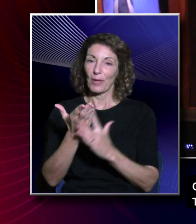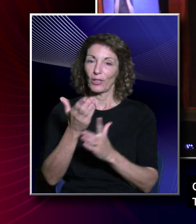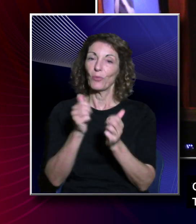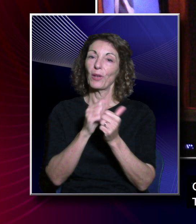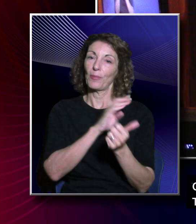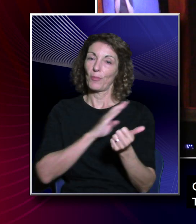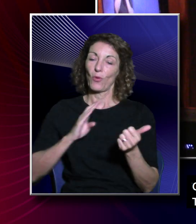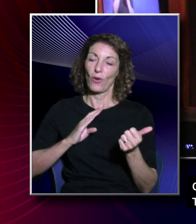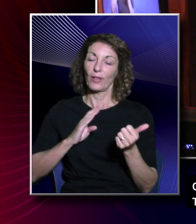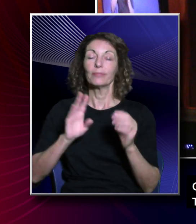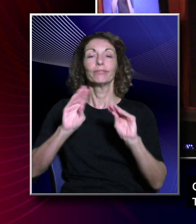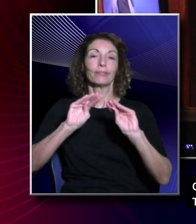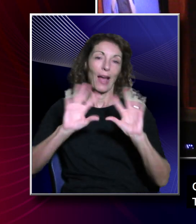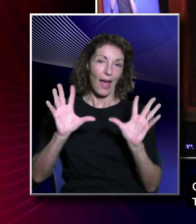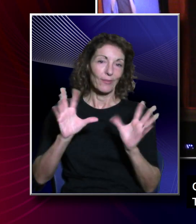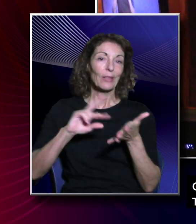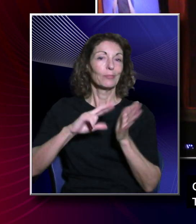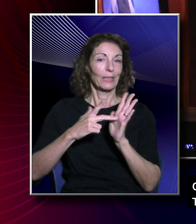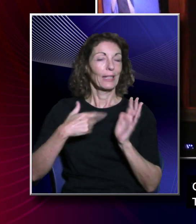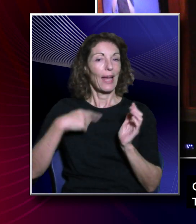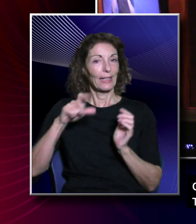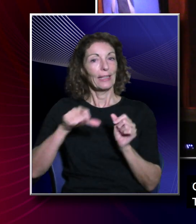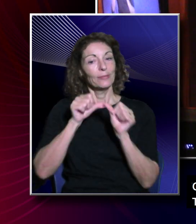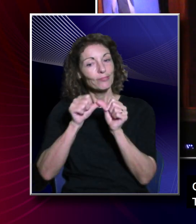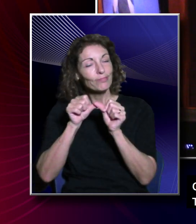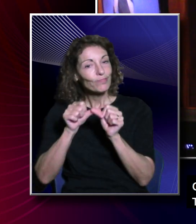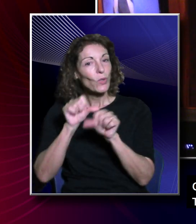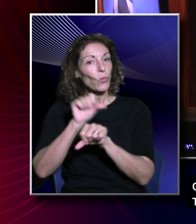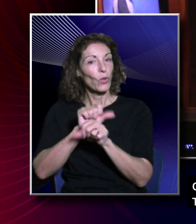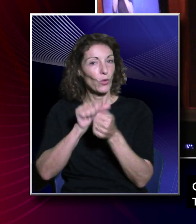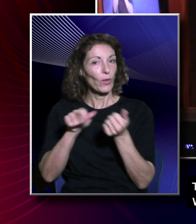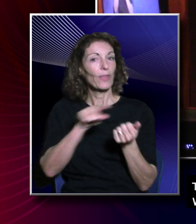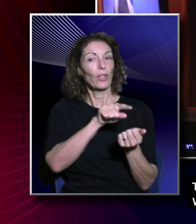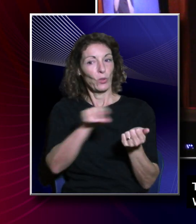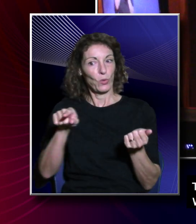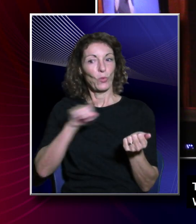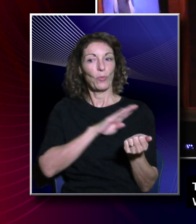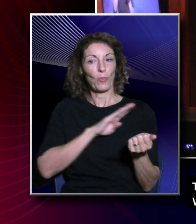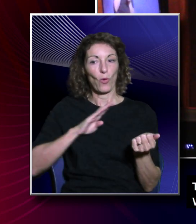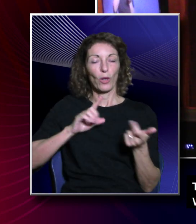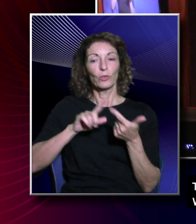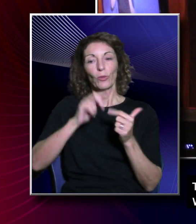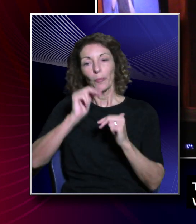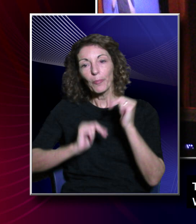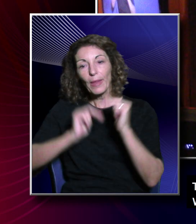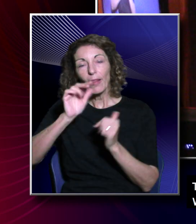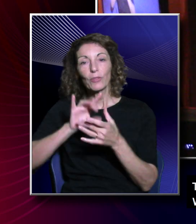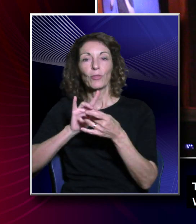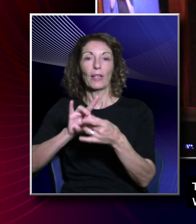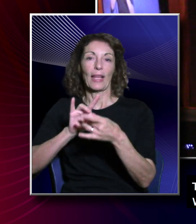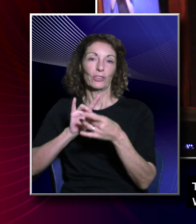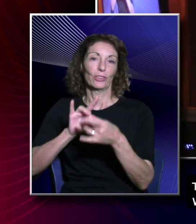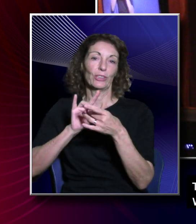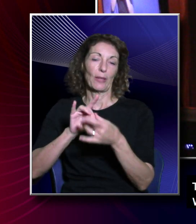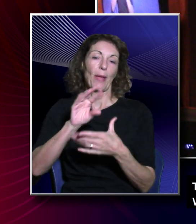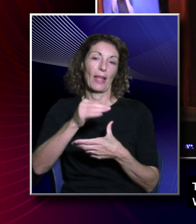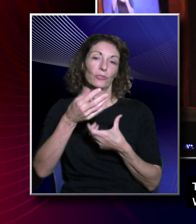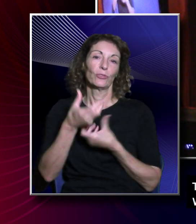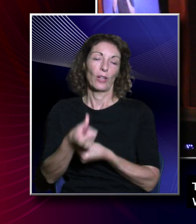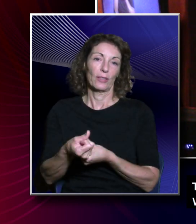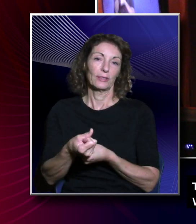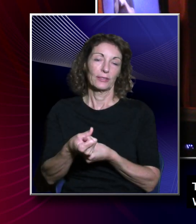So obviously I need to continue working with you and building the relationship and the trust.